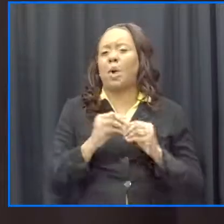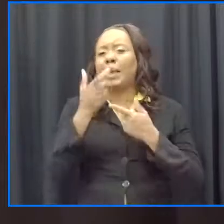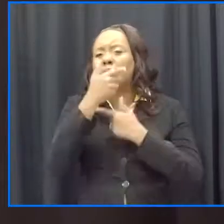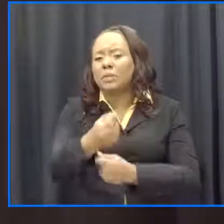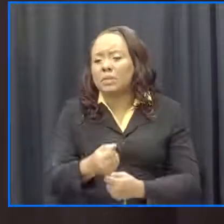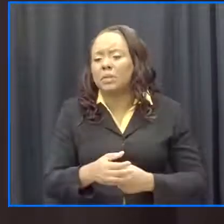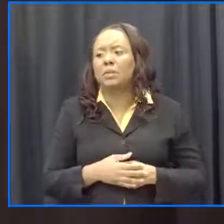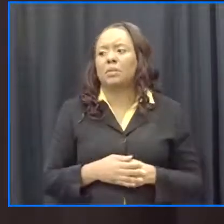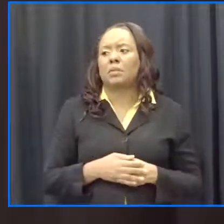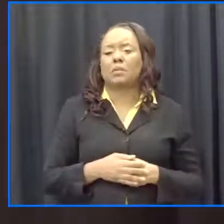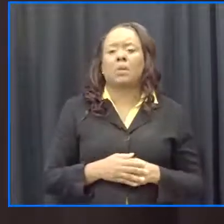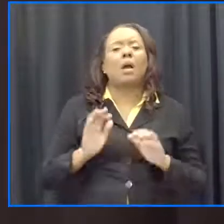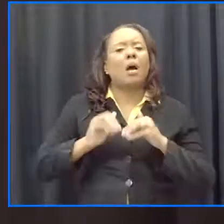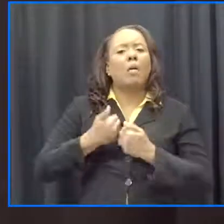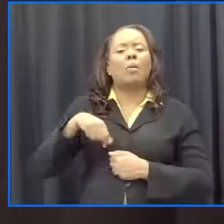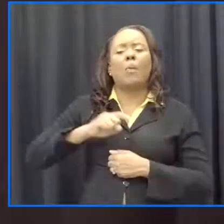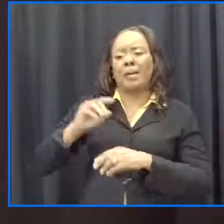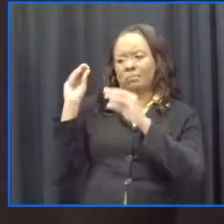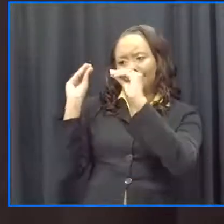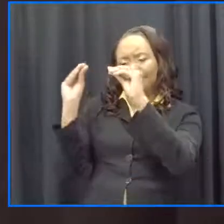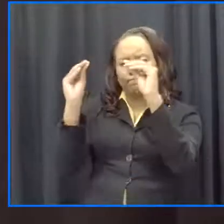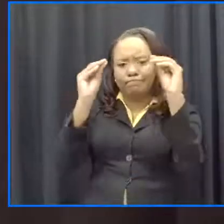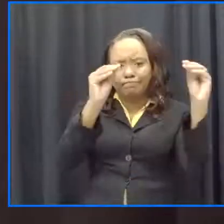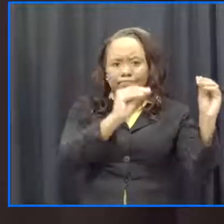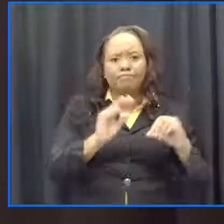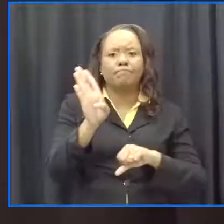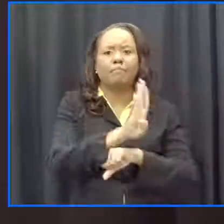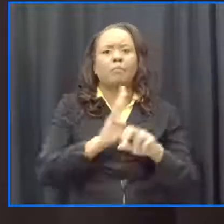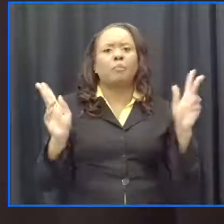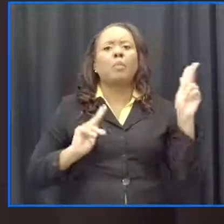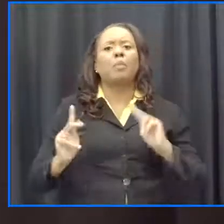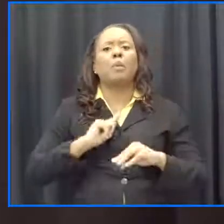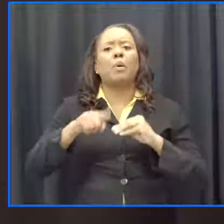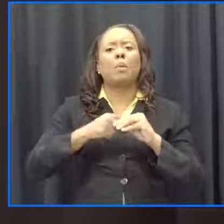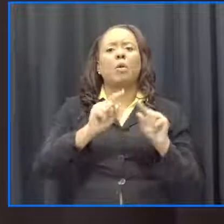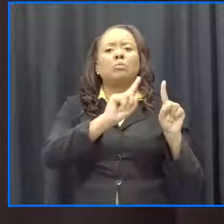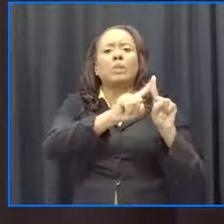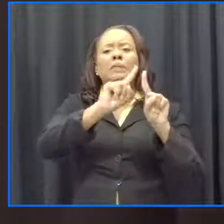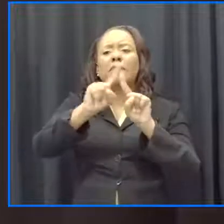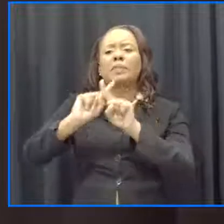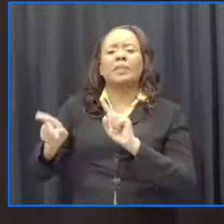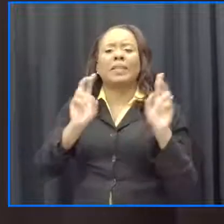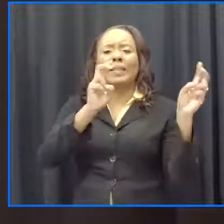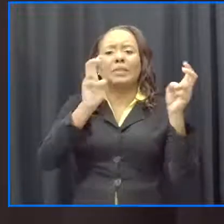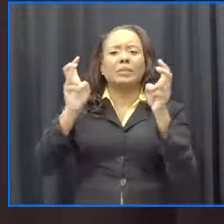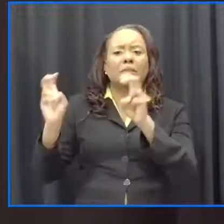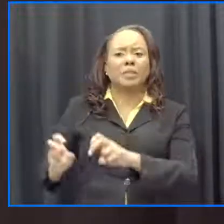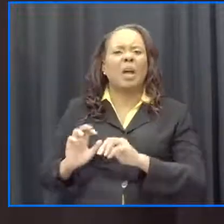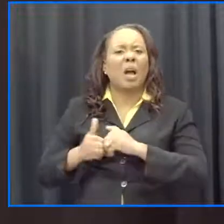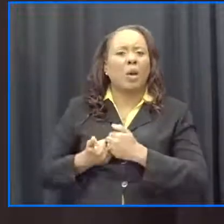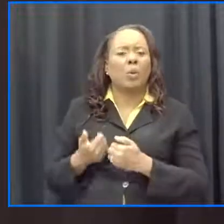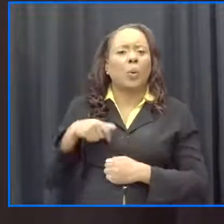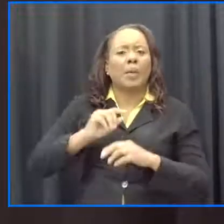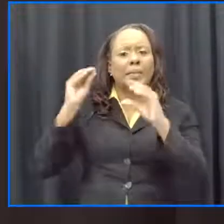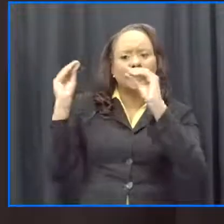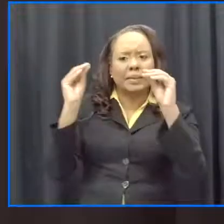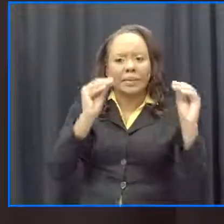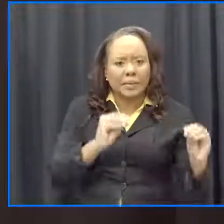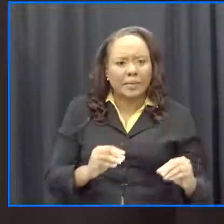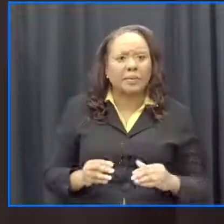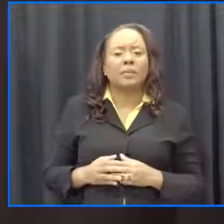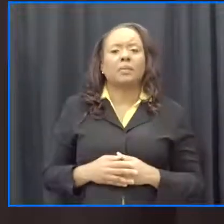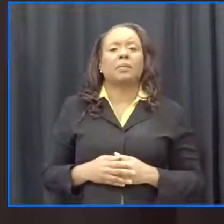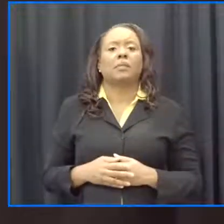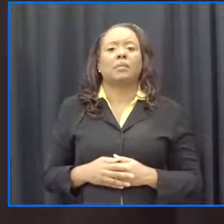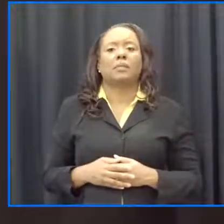will we carry out the process of educating the Barbadian public on the various issues that are to be considered? How will